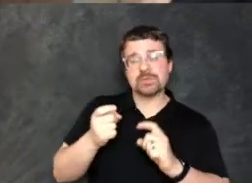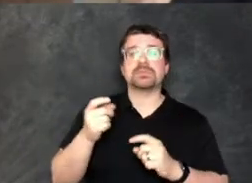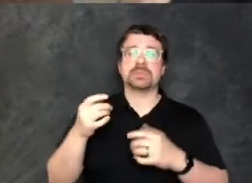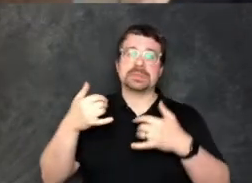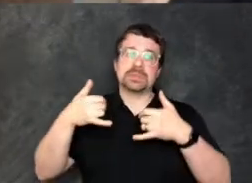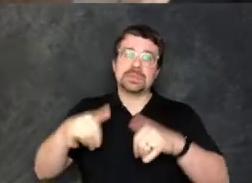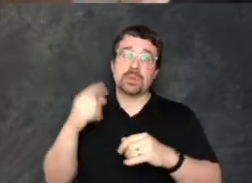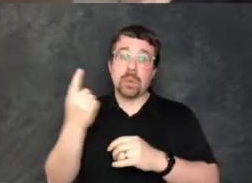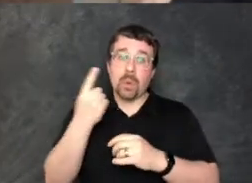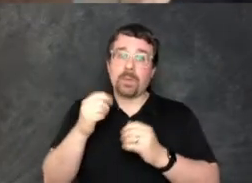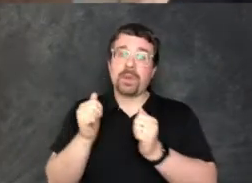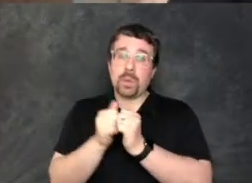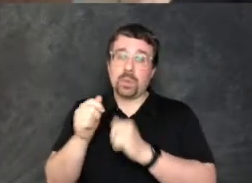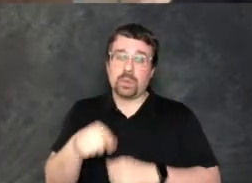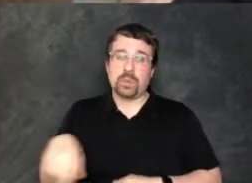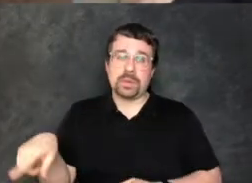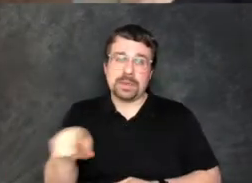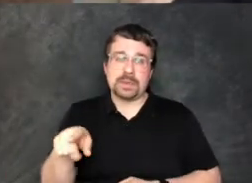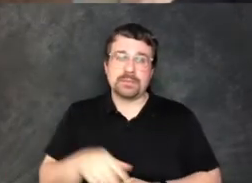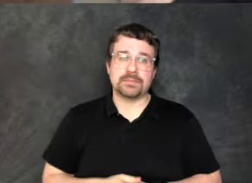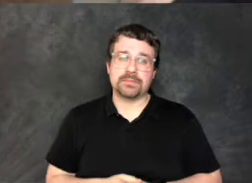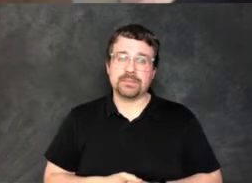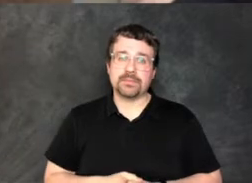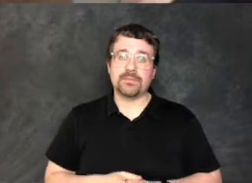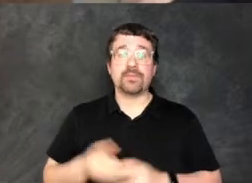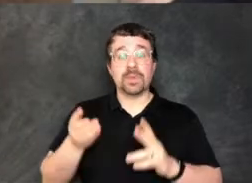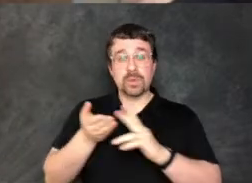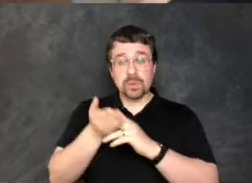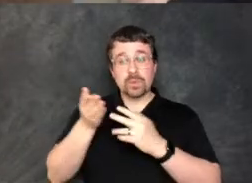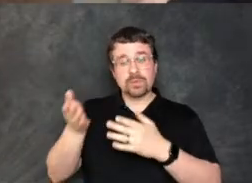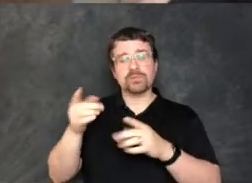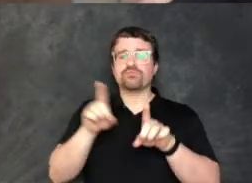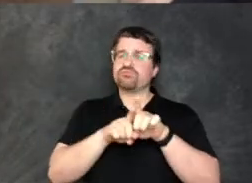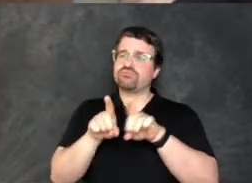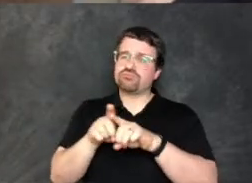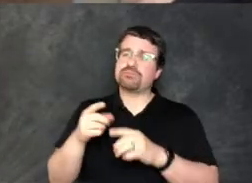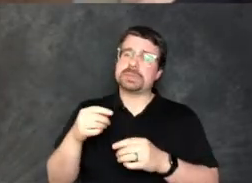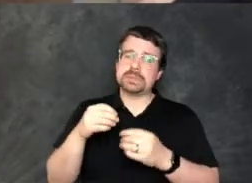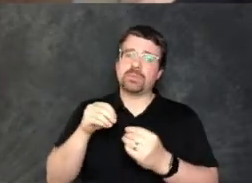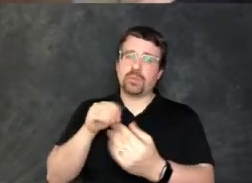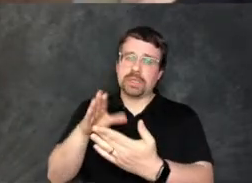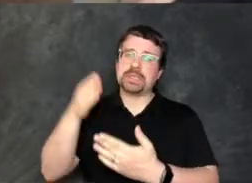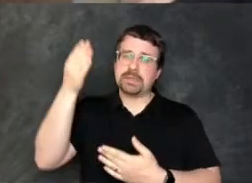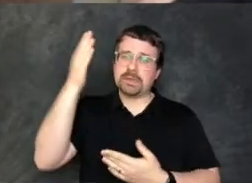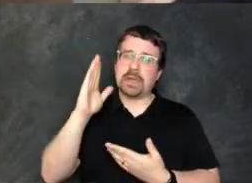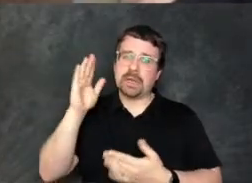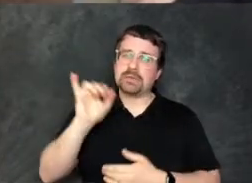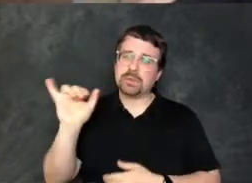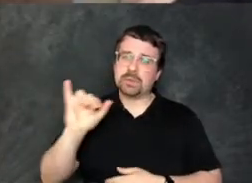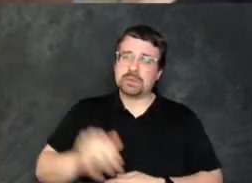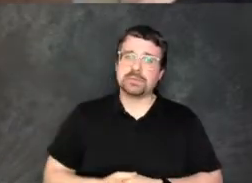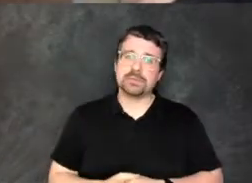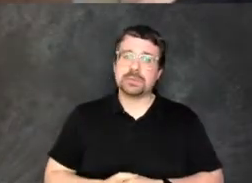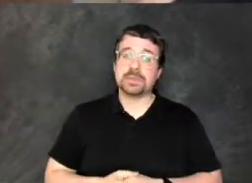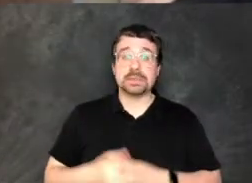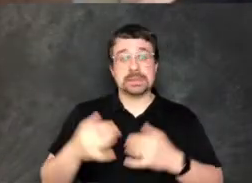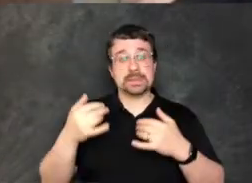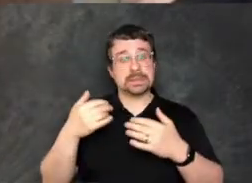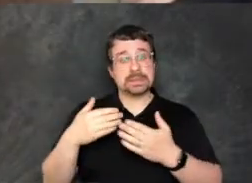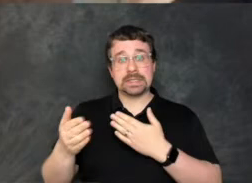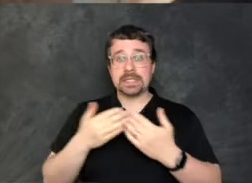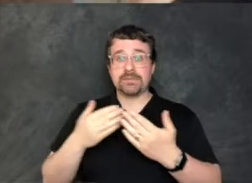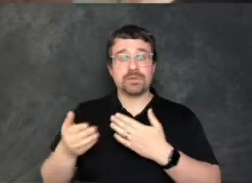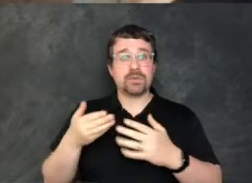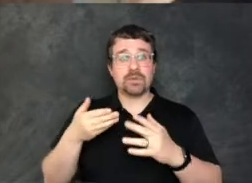to a spiritual one, he will always be with them. And through him, so will the very presence of